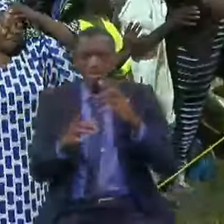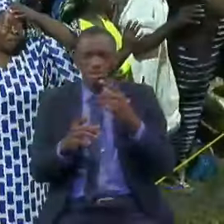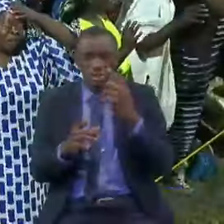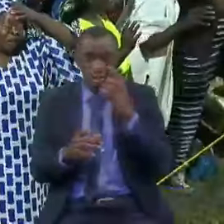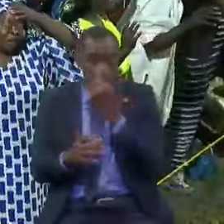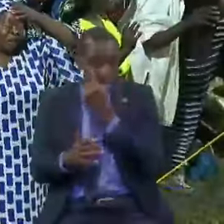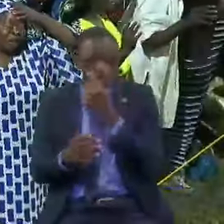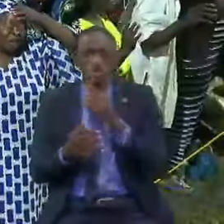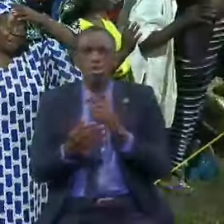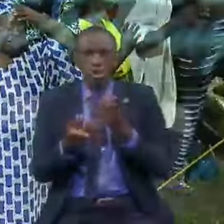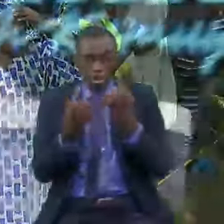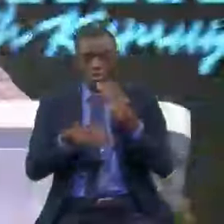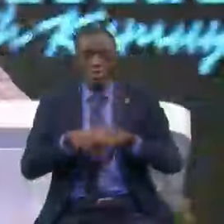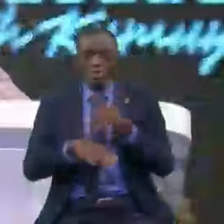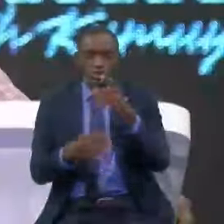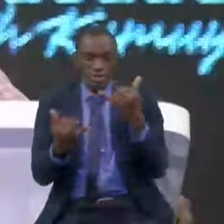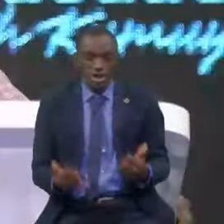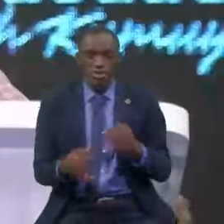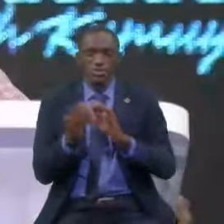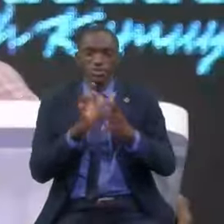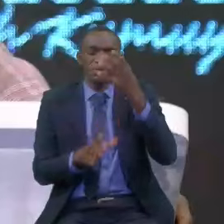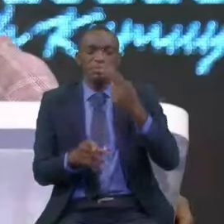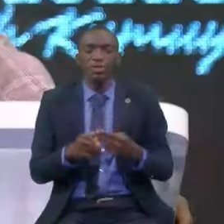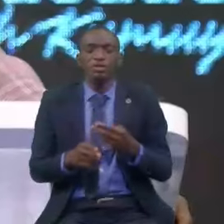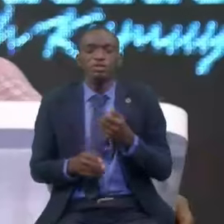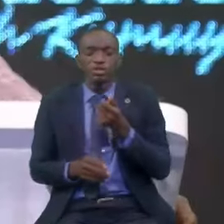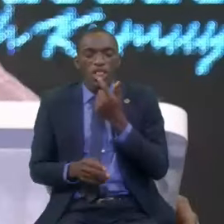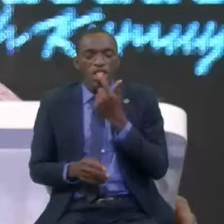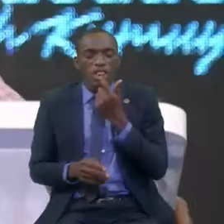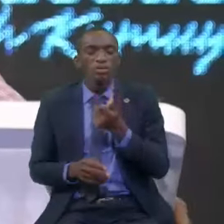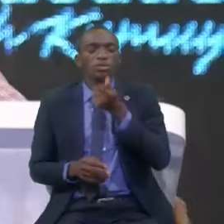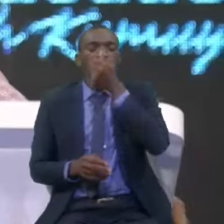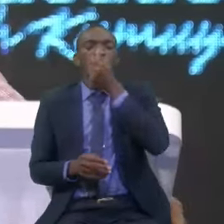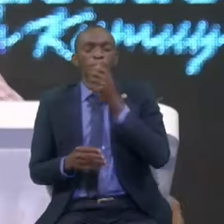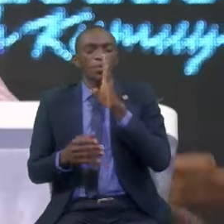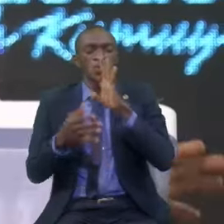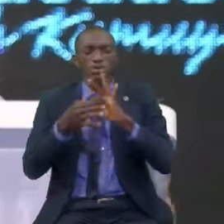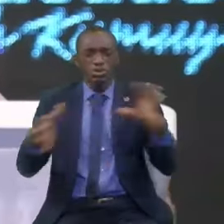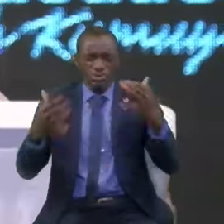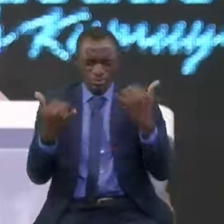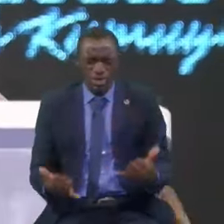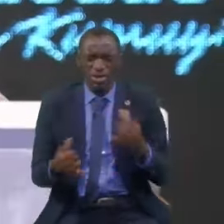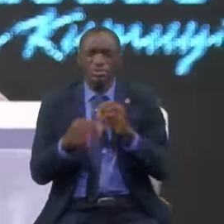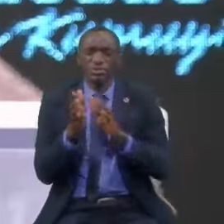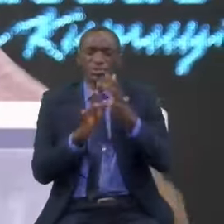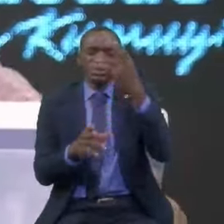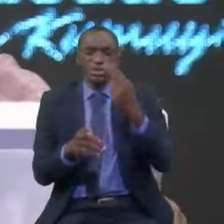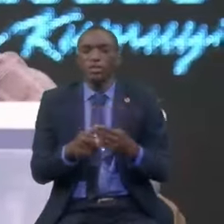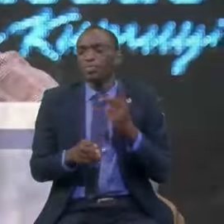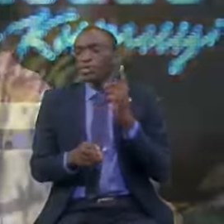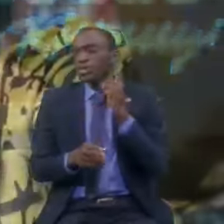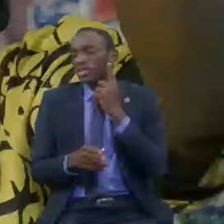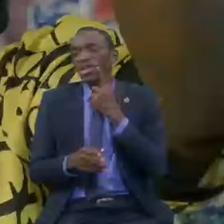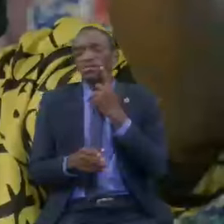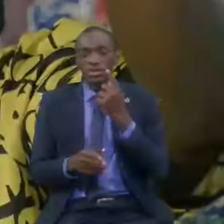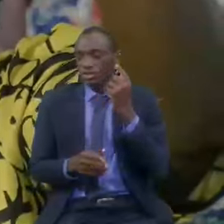name. Dumb tongues, be loose right now. Deaf ears, be